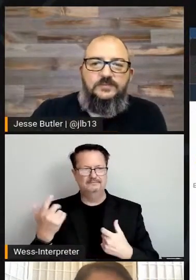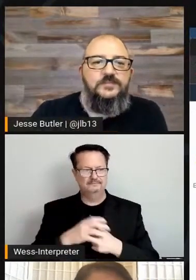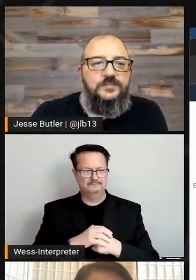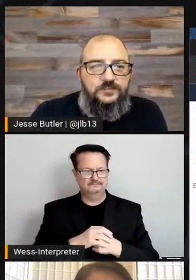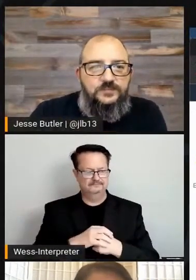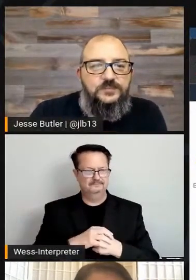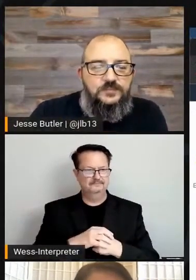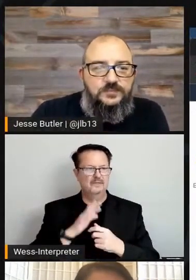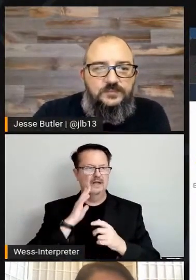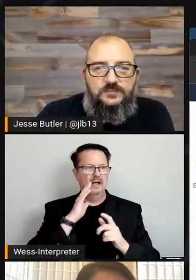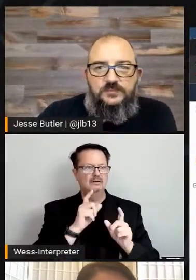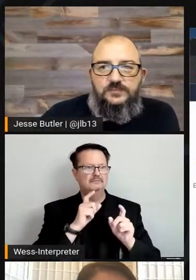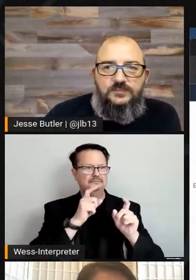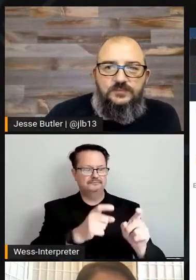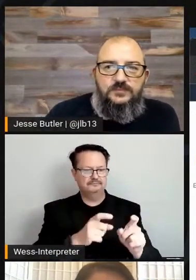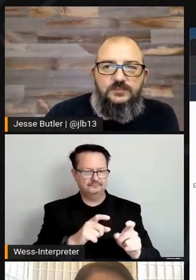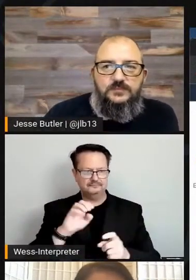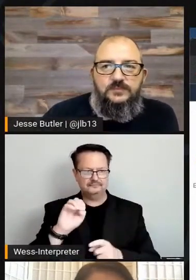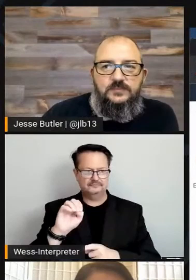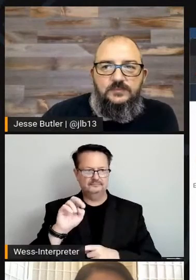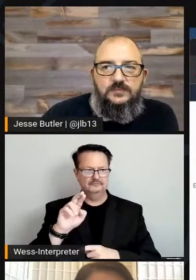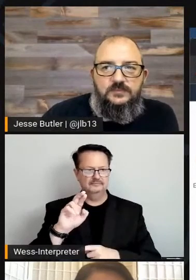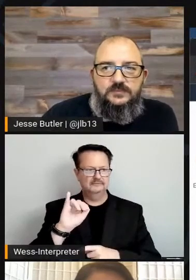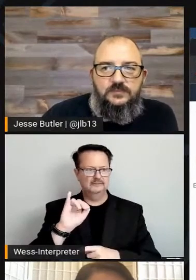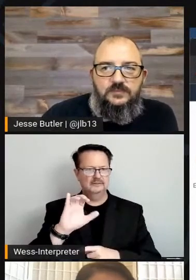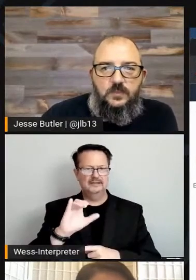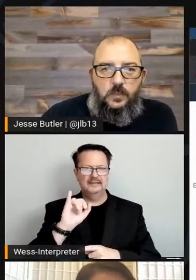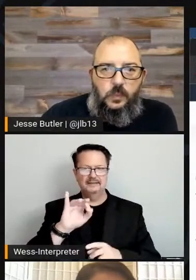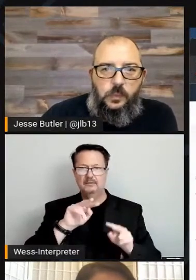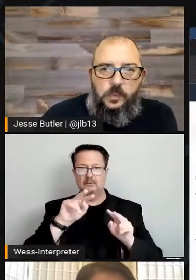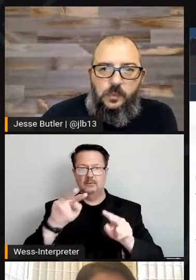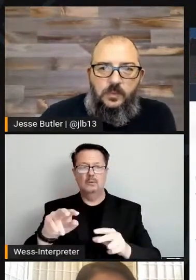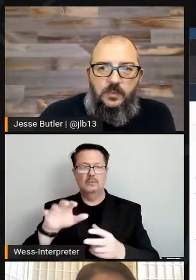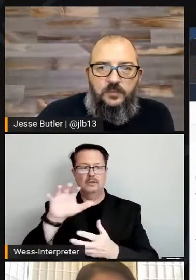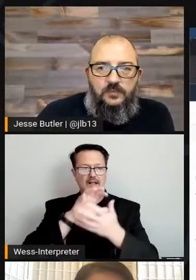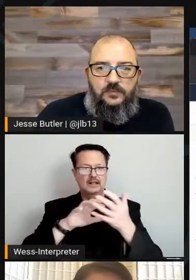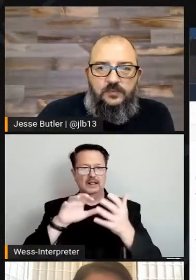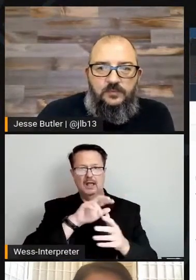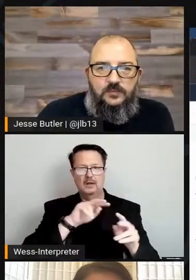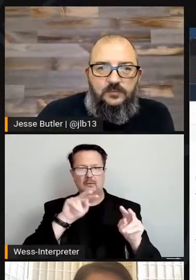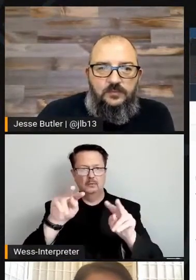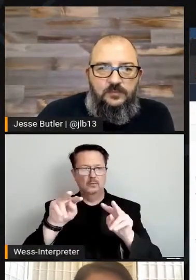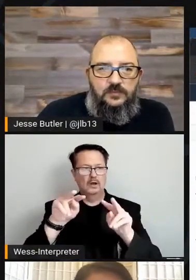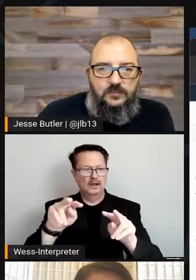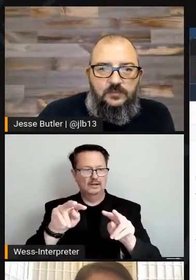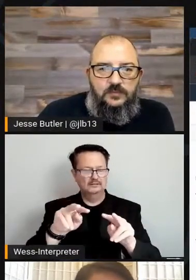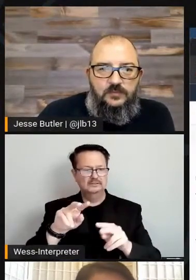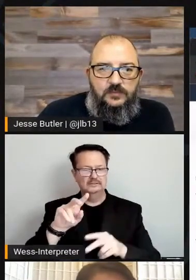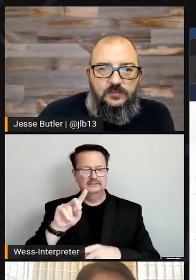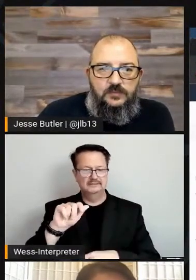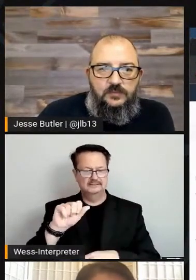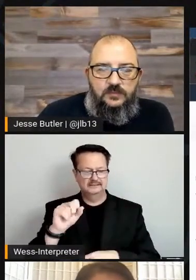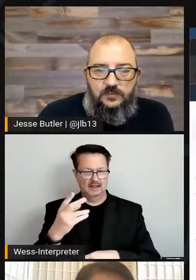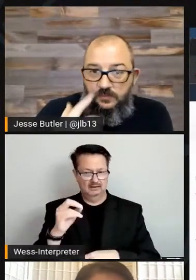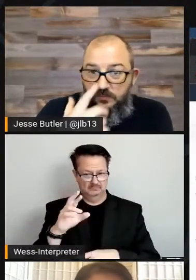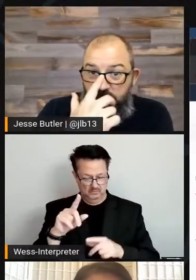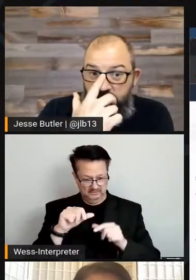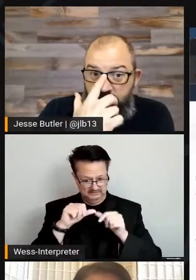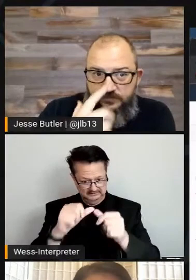to Alita to close it out. If you go into the CloudWatch dashboard, is it continuing to collect, or is it?